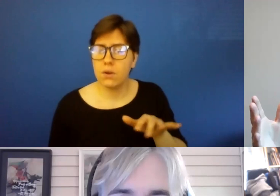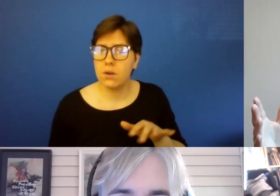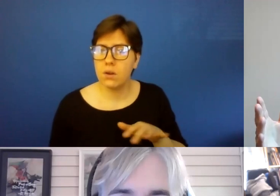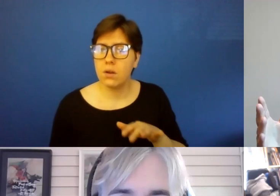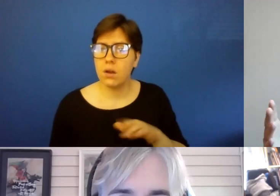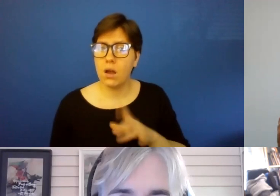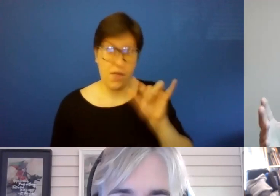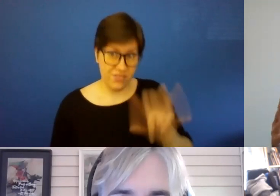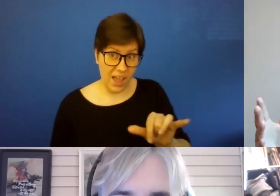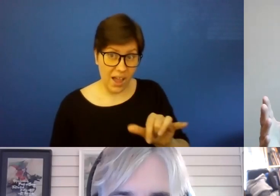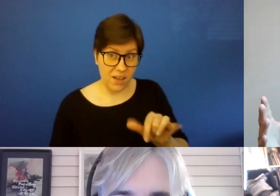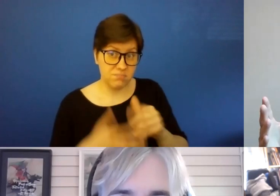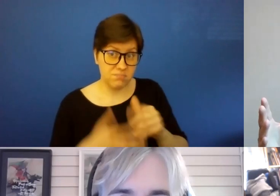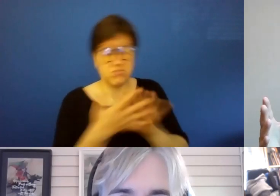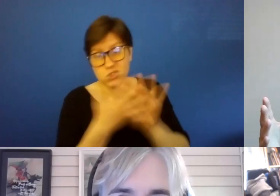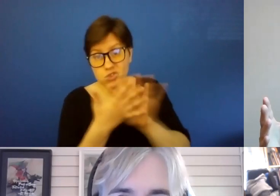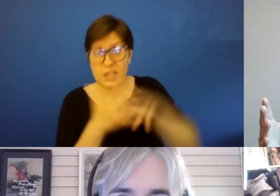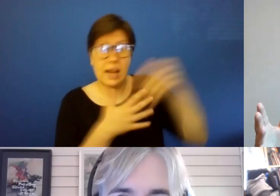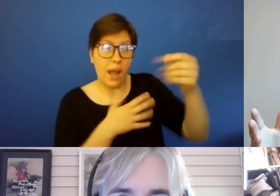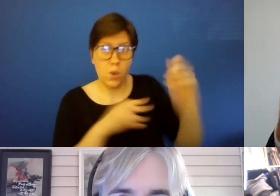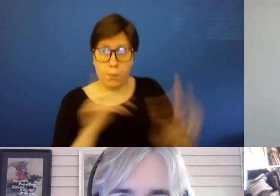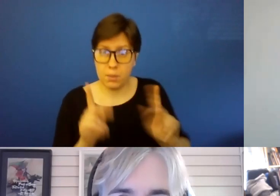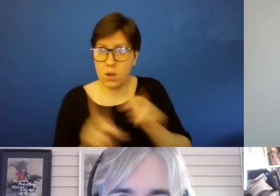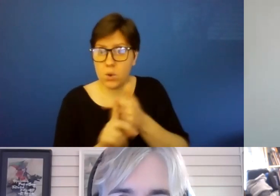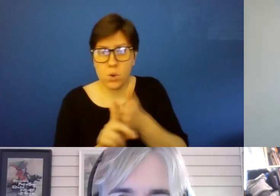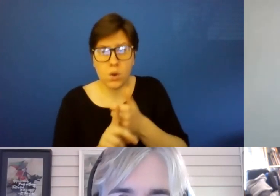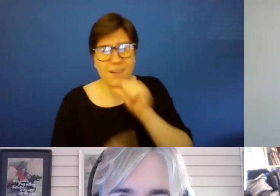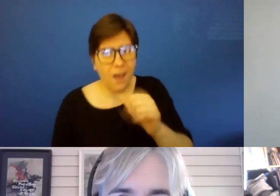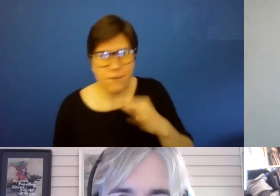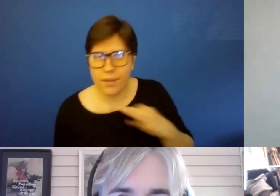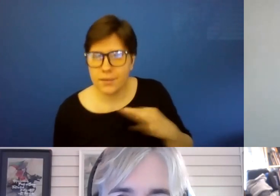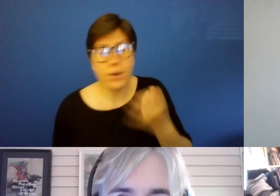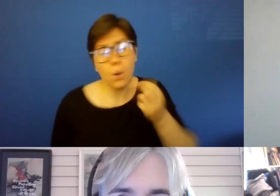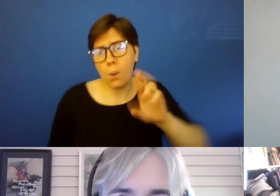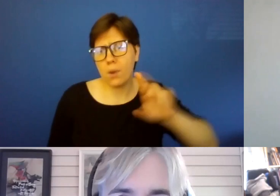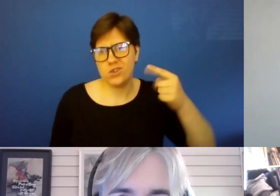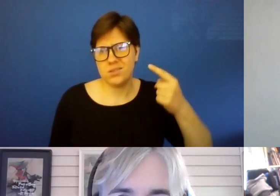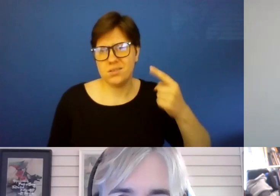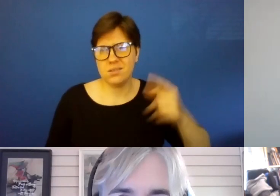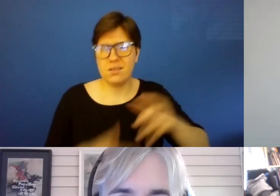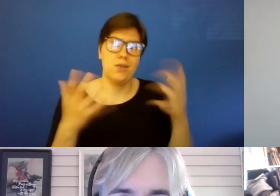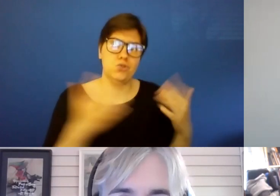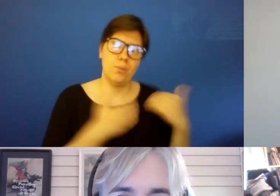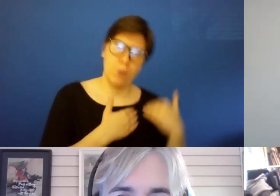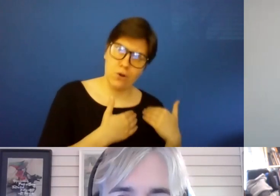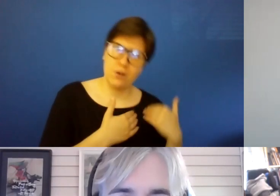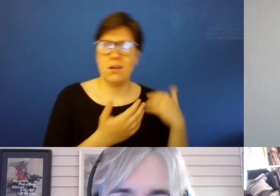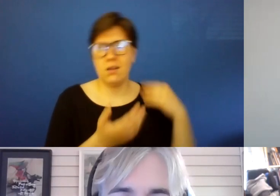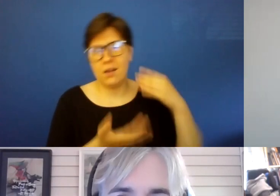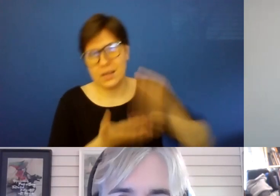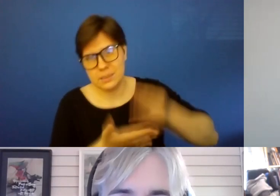does that help screen out people who aren't making a truly voluntary choice, or is it just extra burden, expense, and time